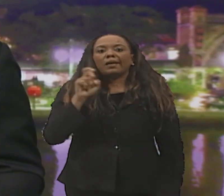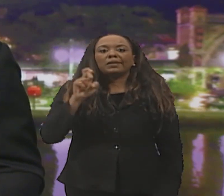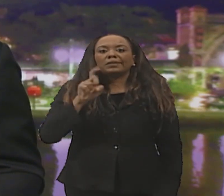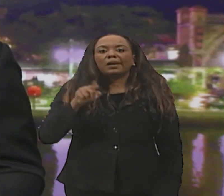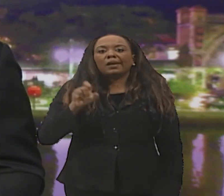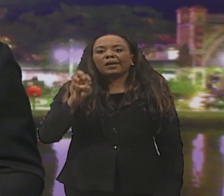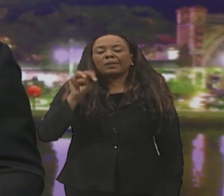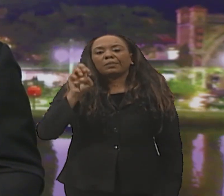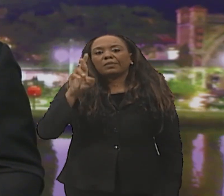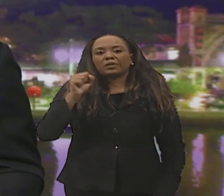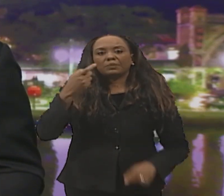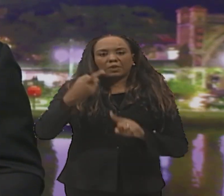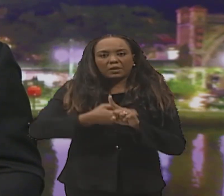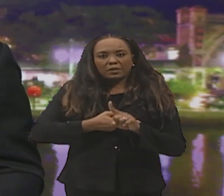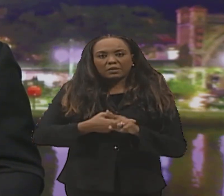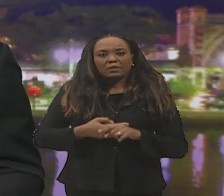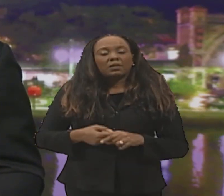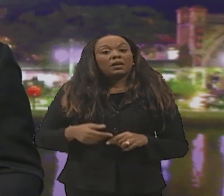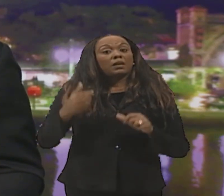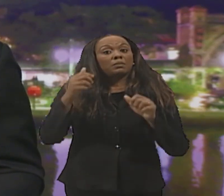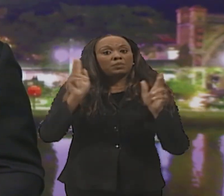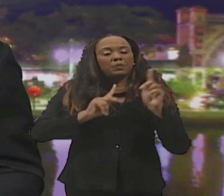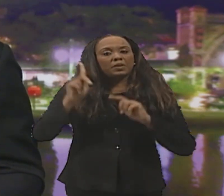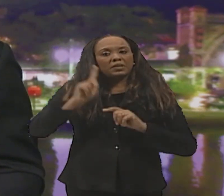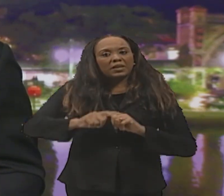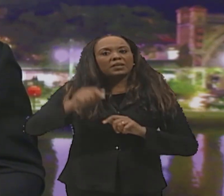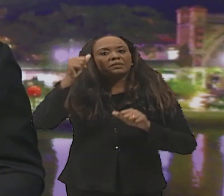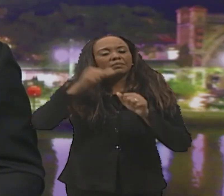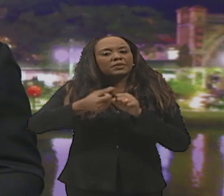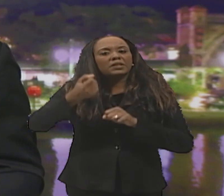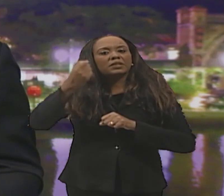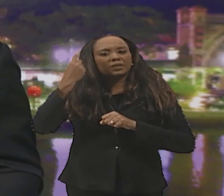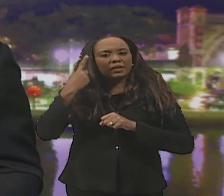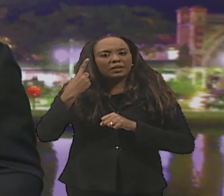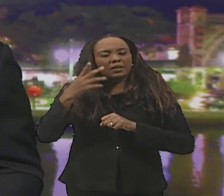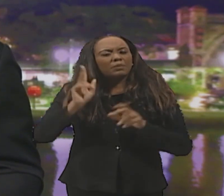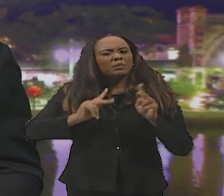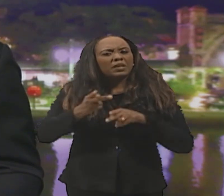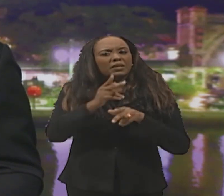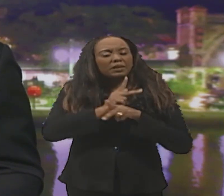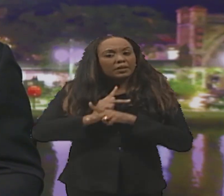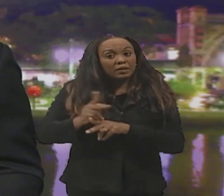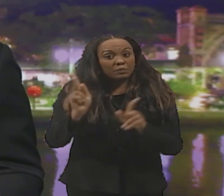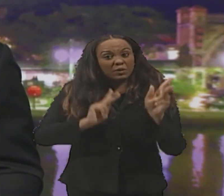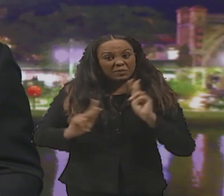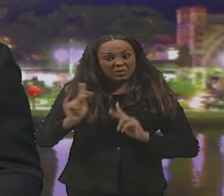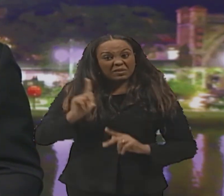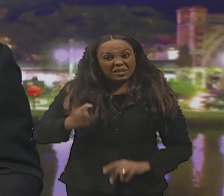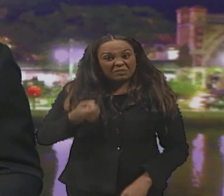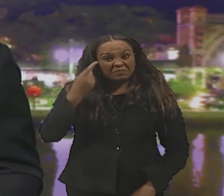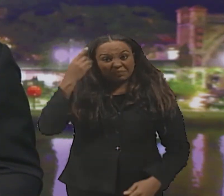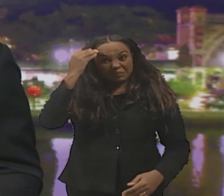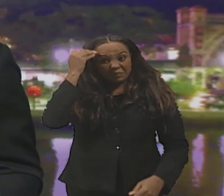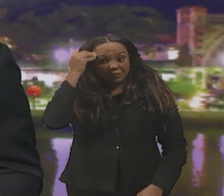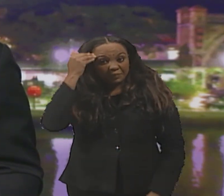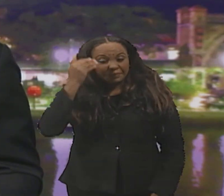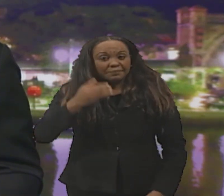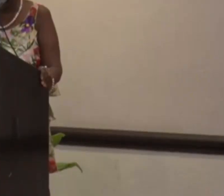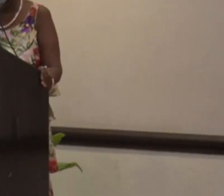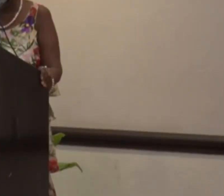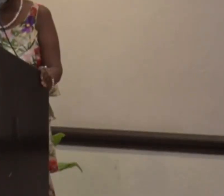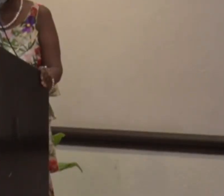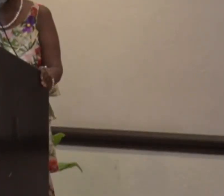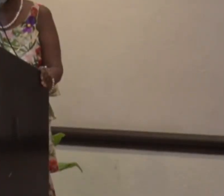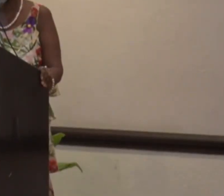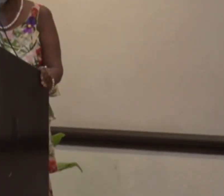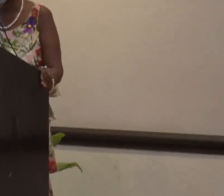public that dementia is everyone's business, especially the caregivers. The role of the caregiving